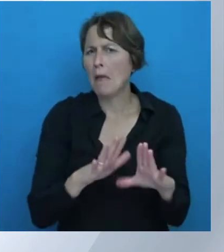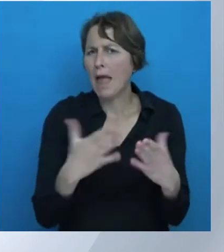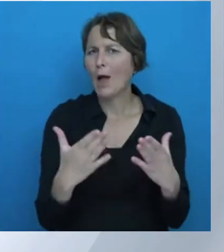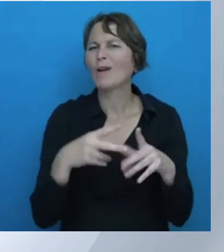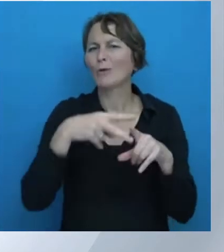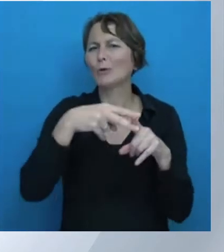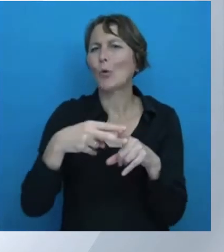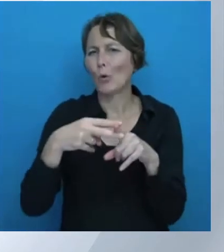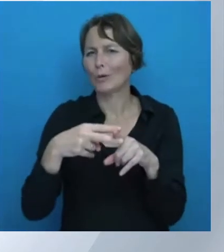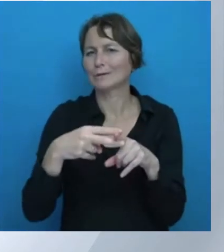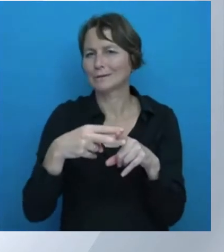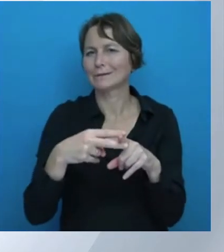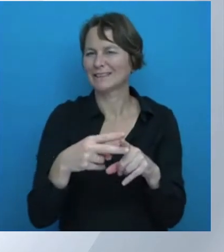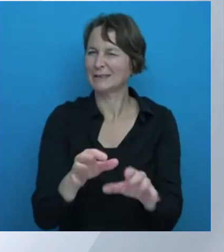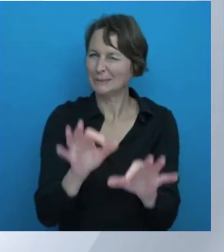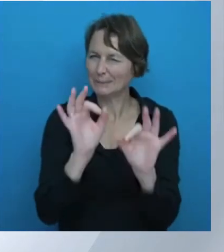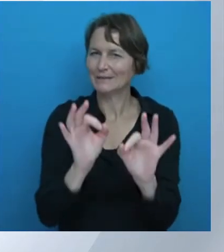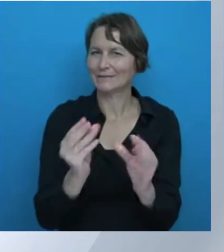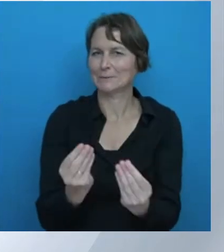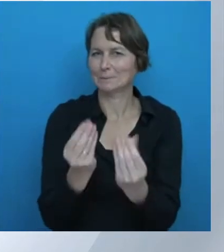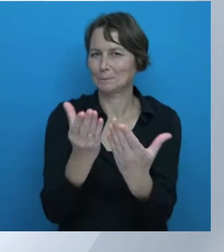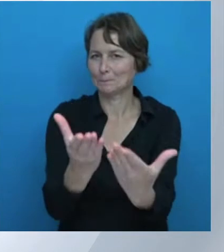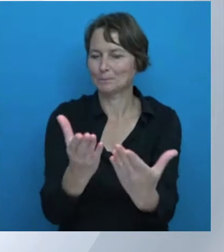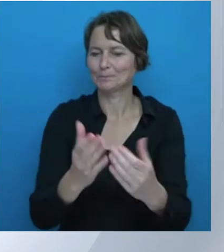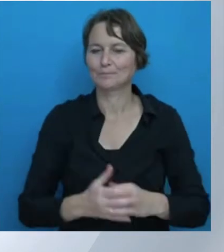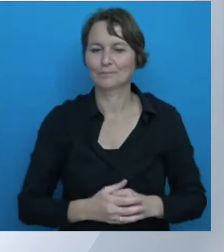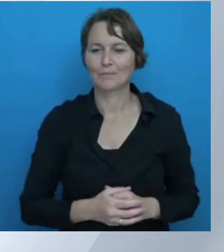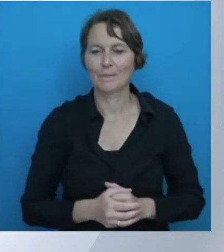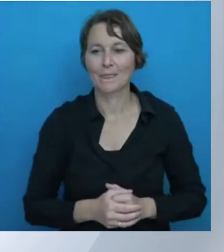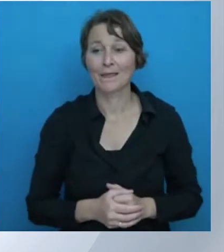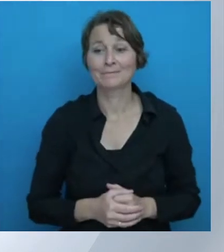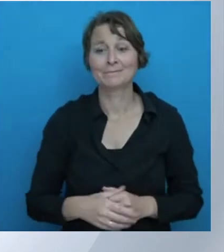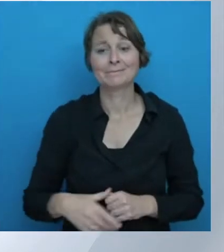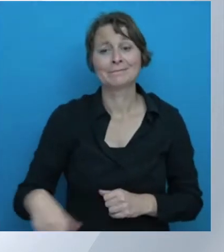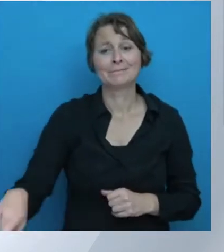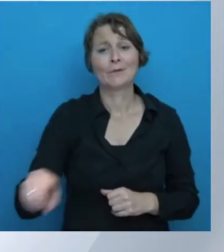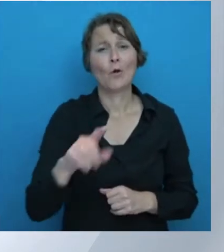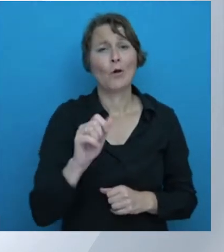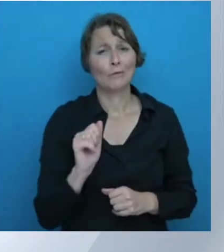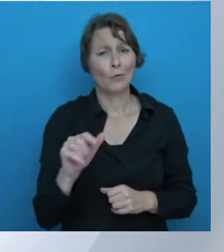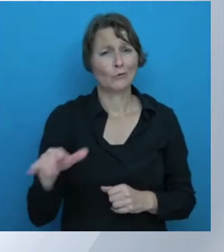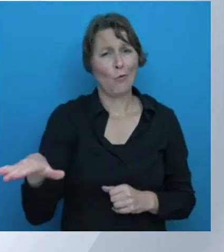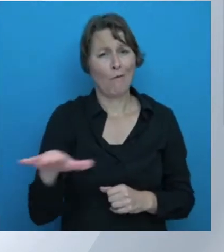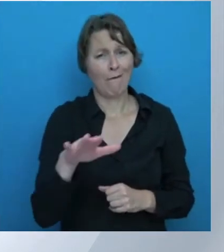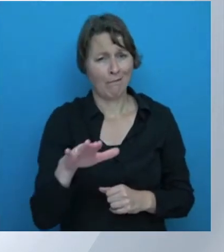So, obviously, we all unit test. Yes. Okay. So